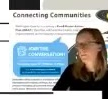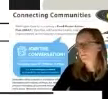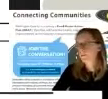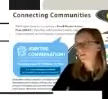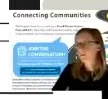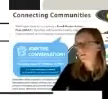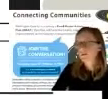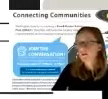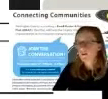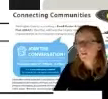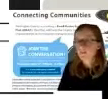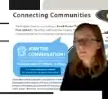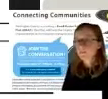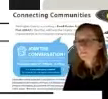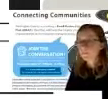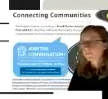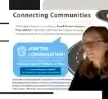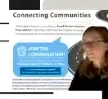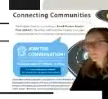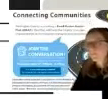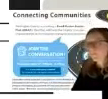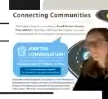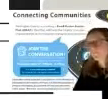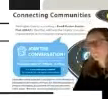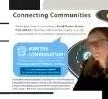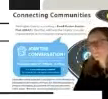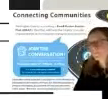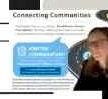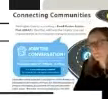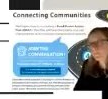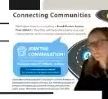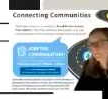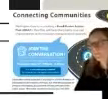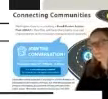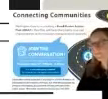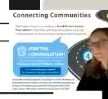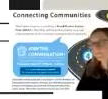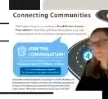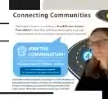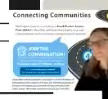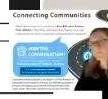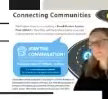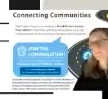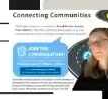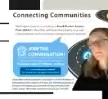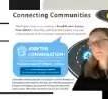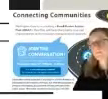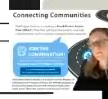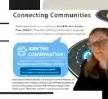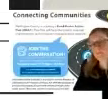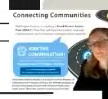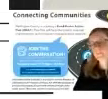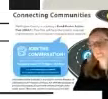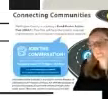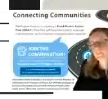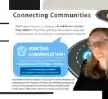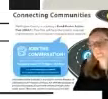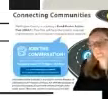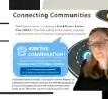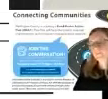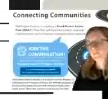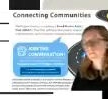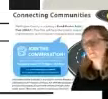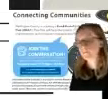So the assessment looked at TSM, widen existing and use or improve parallel infrastructure. Each